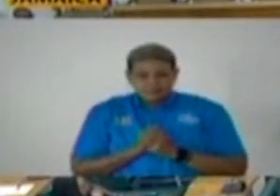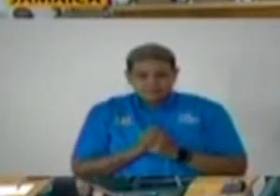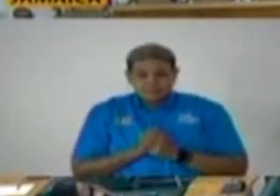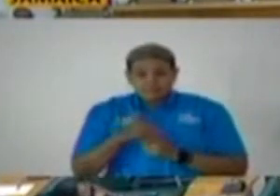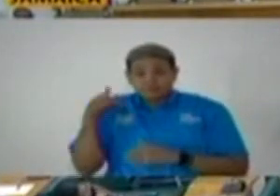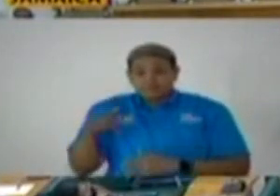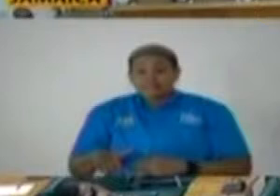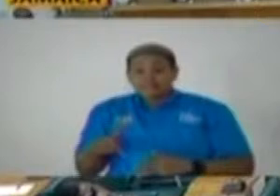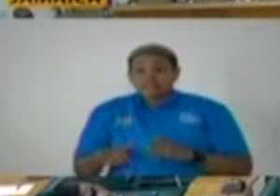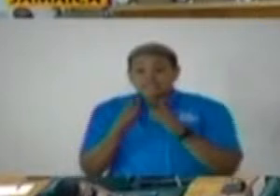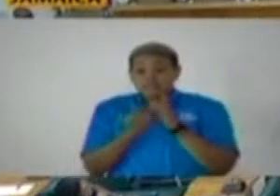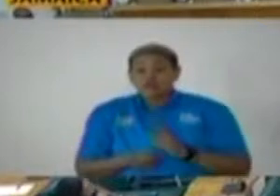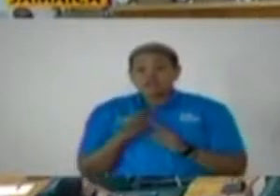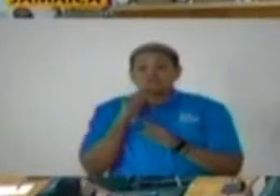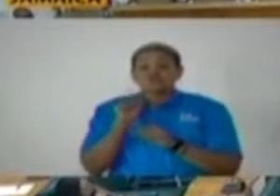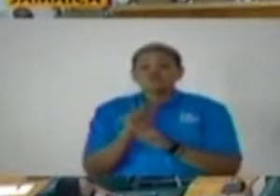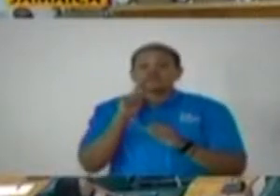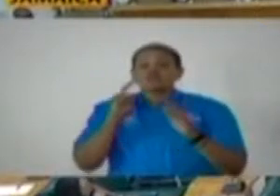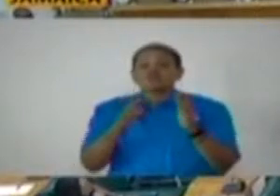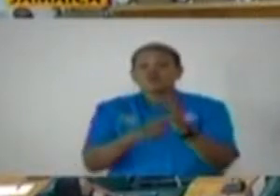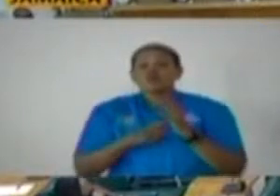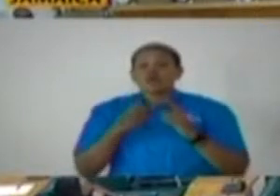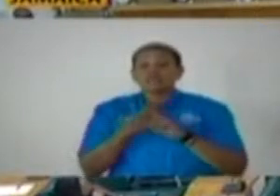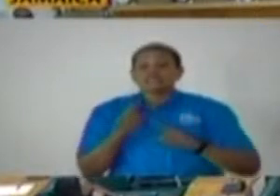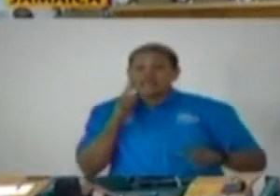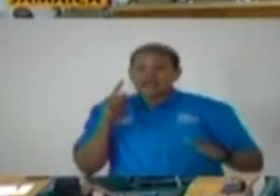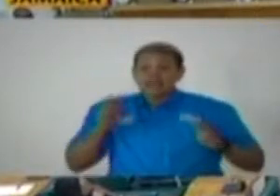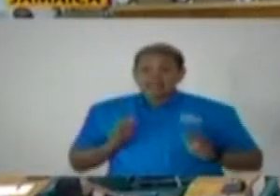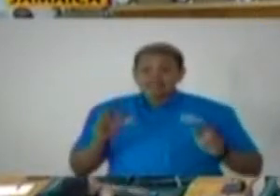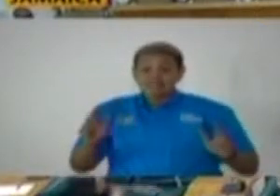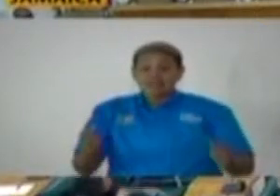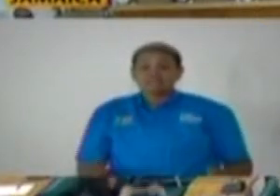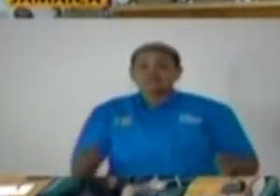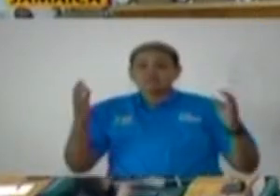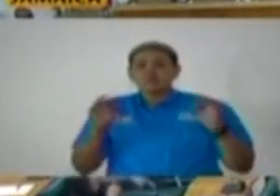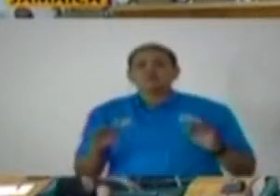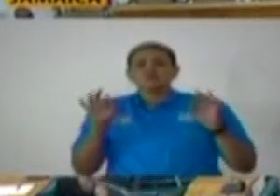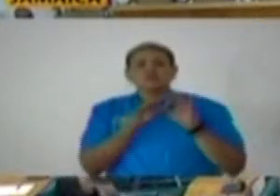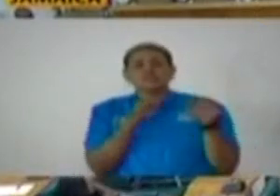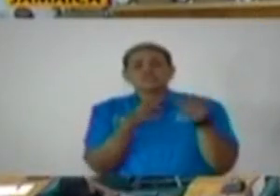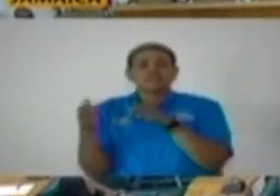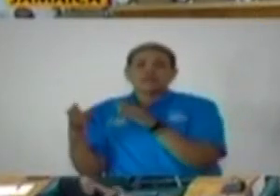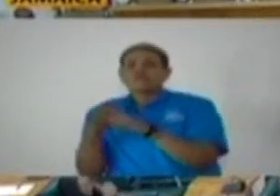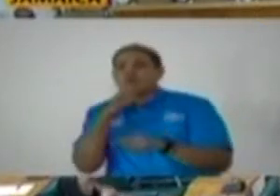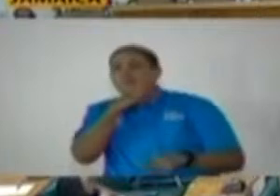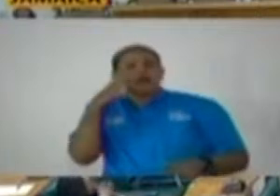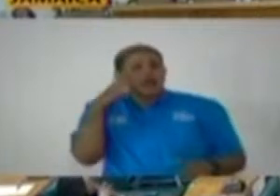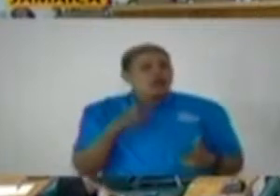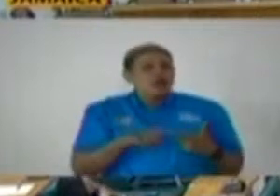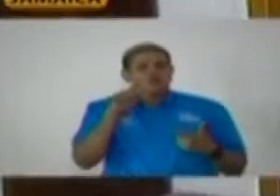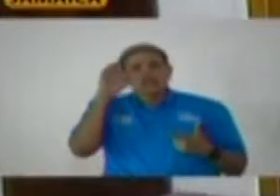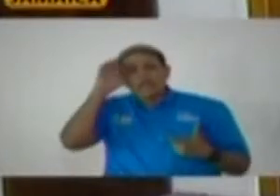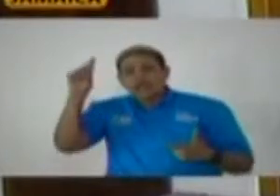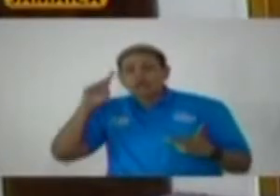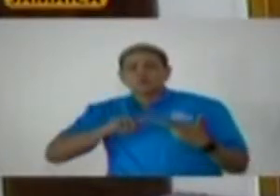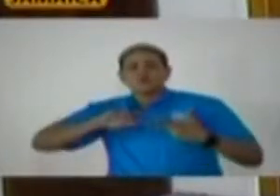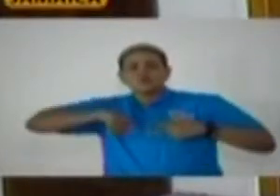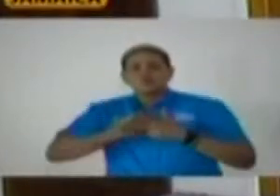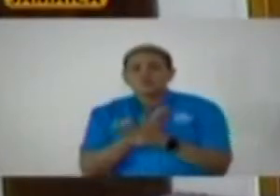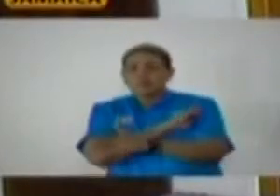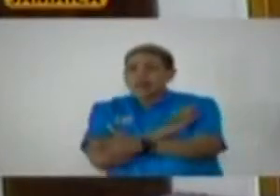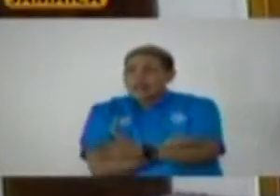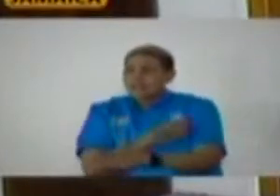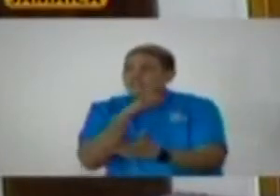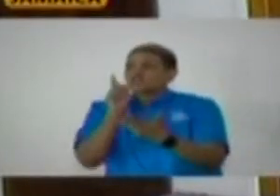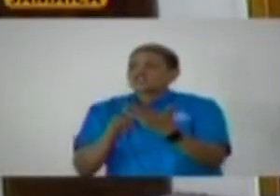This transformation requires investing in a number of critical sectors, from agriculture to education to renewable